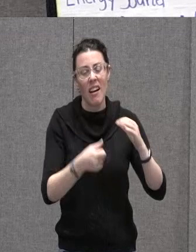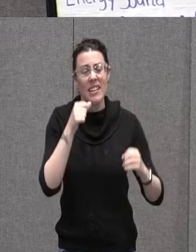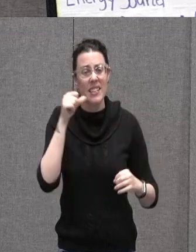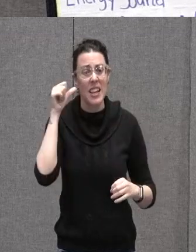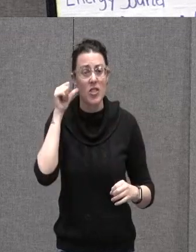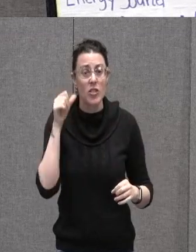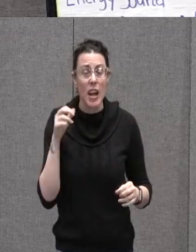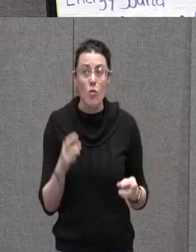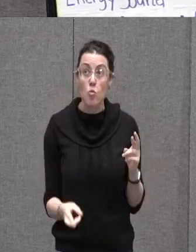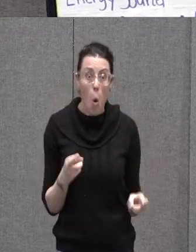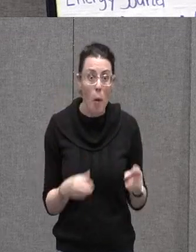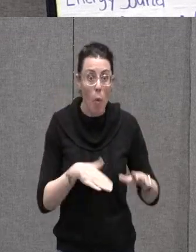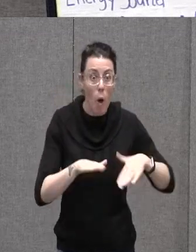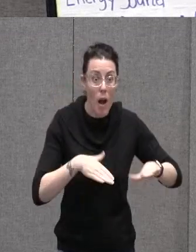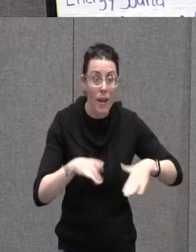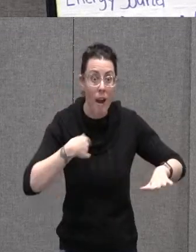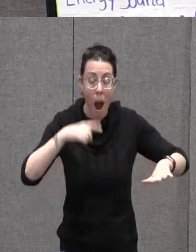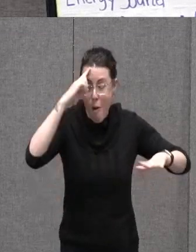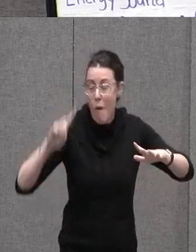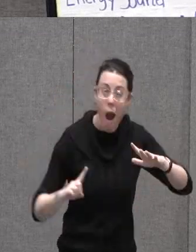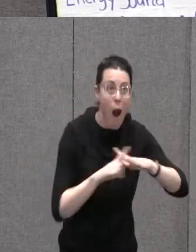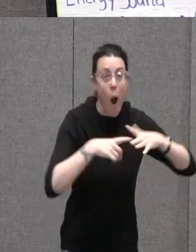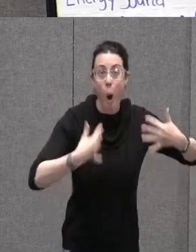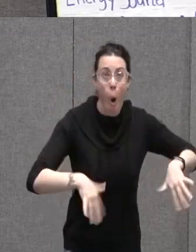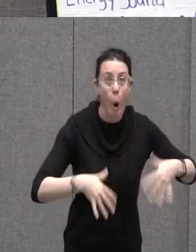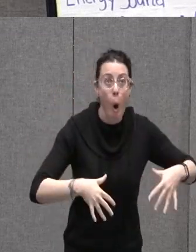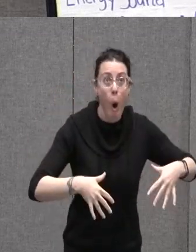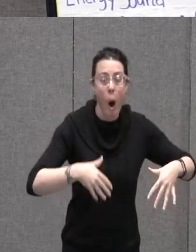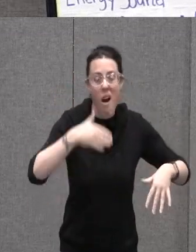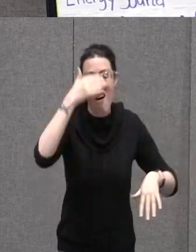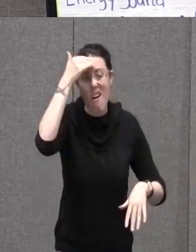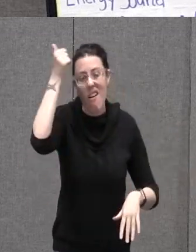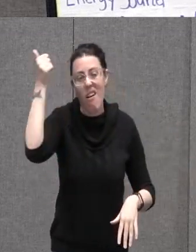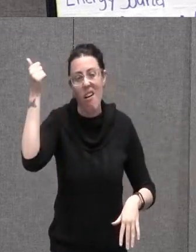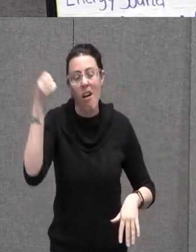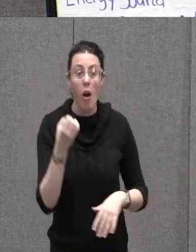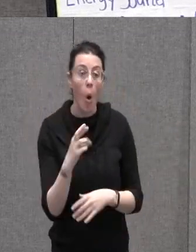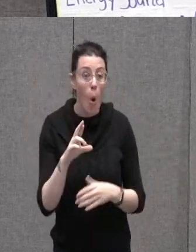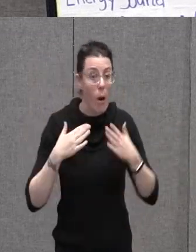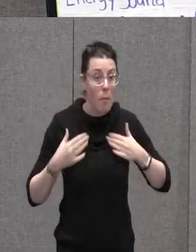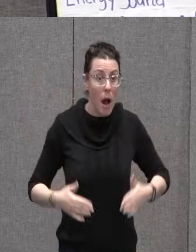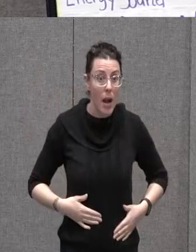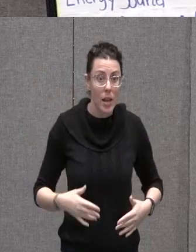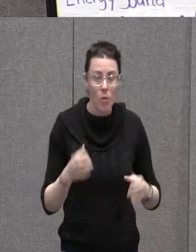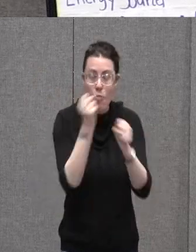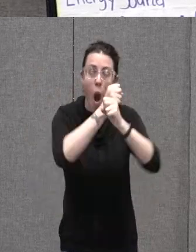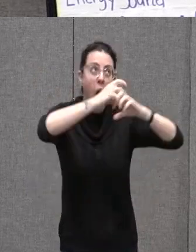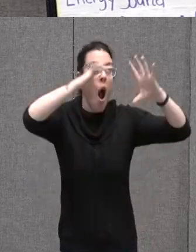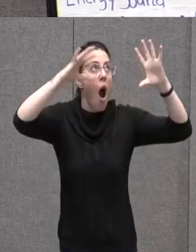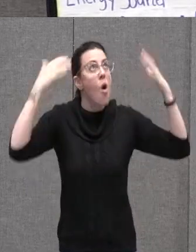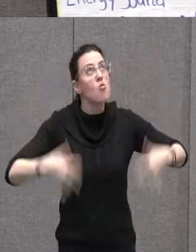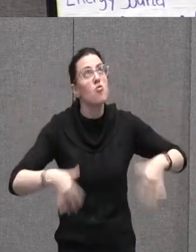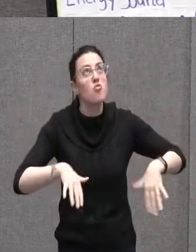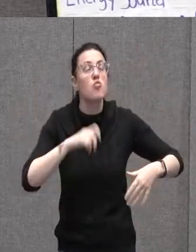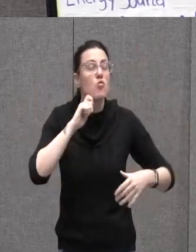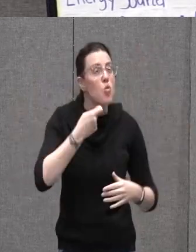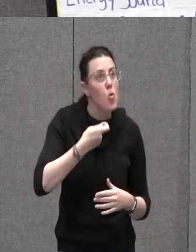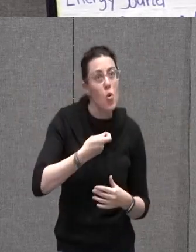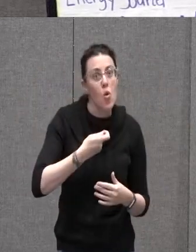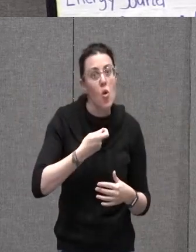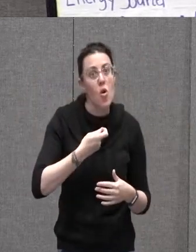you forgot about what color you want the body to be. So if you take good notes and you make